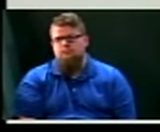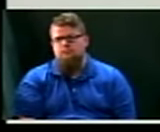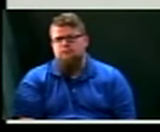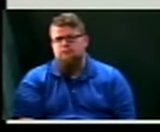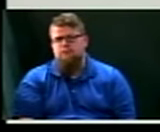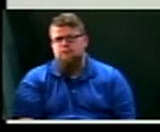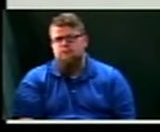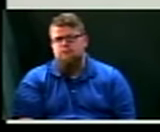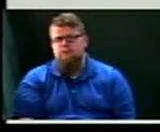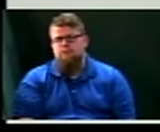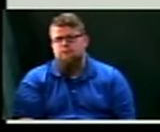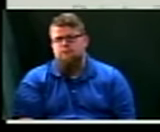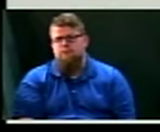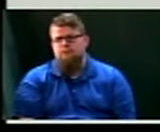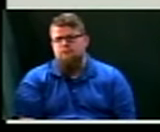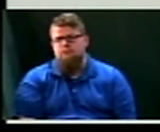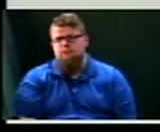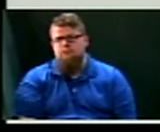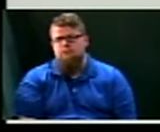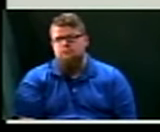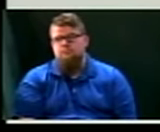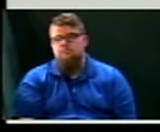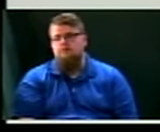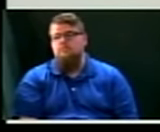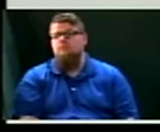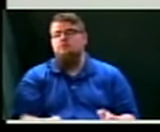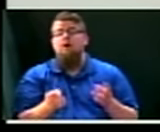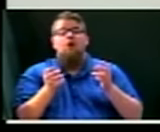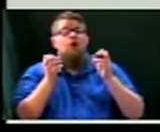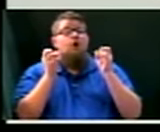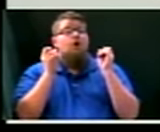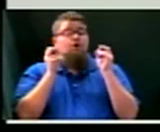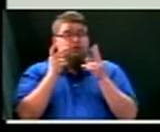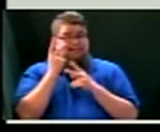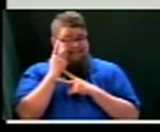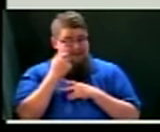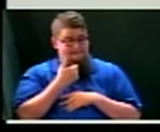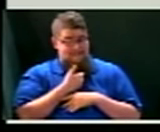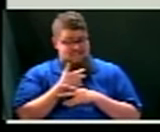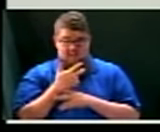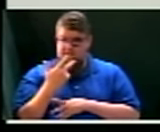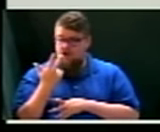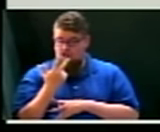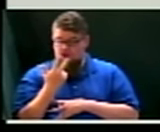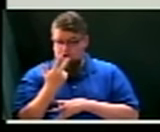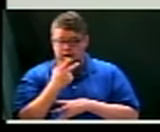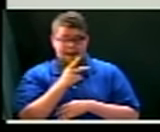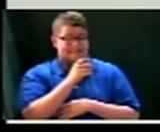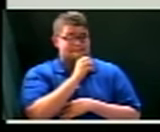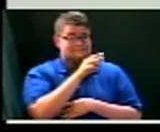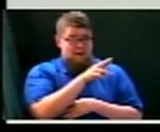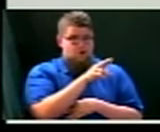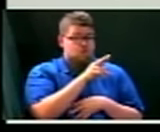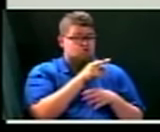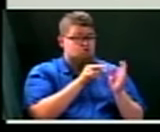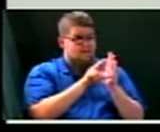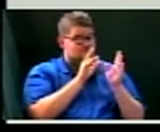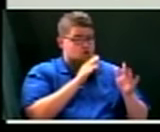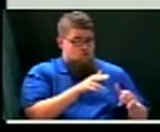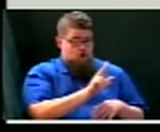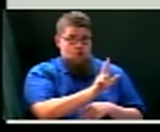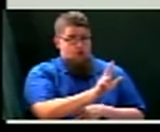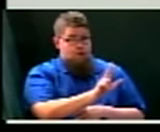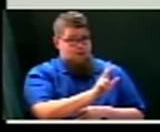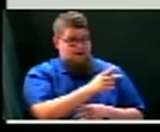Okay, so you'll see that I gave myself a three. My peer reviewer gave myself a three on the